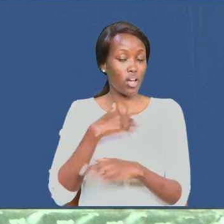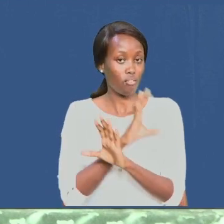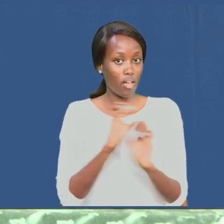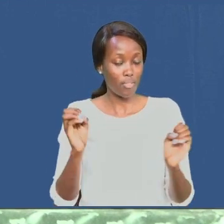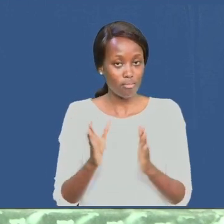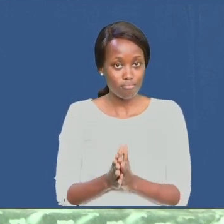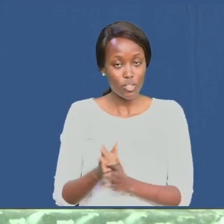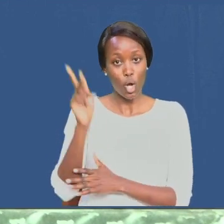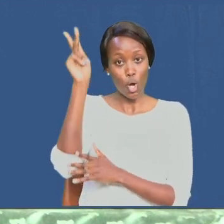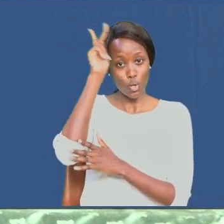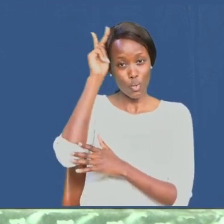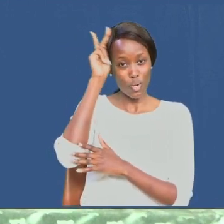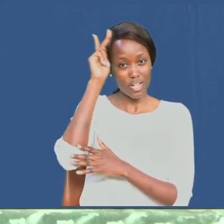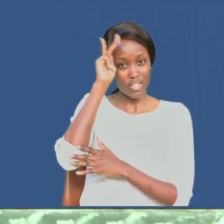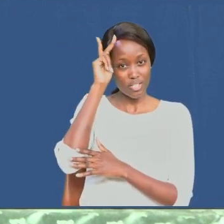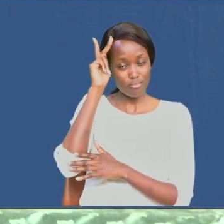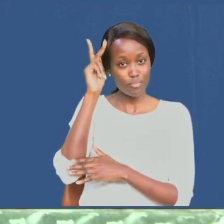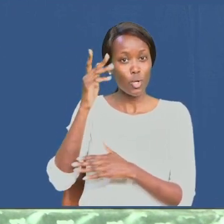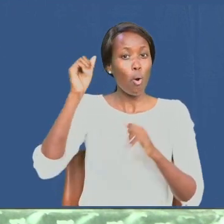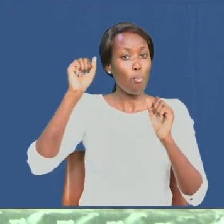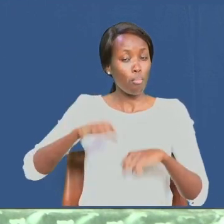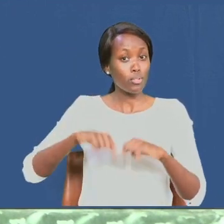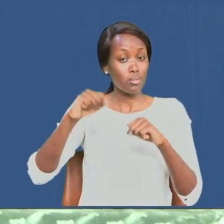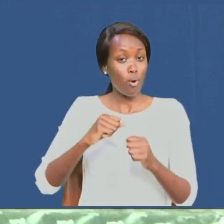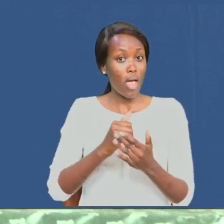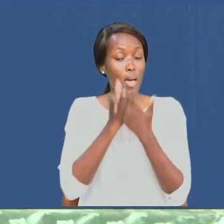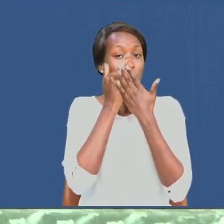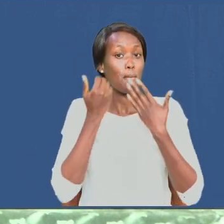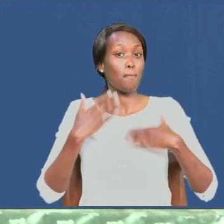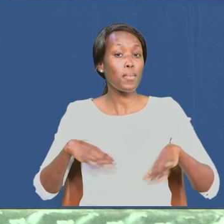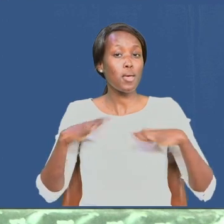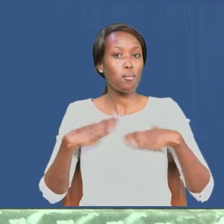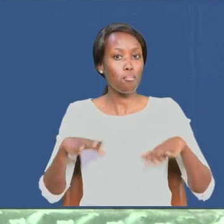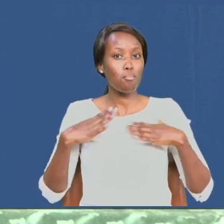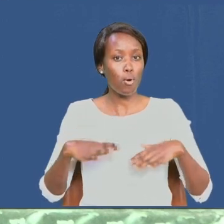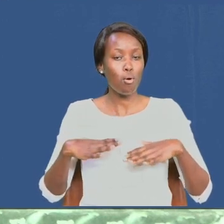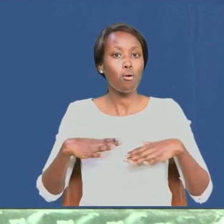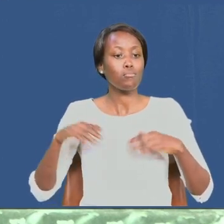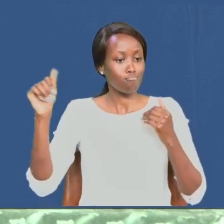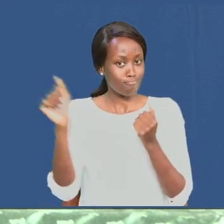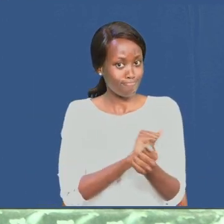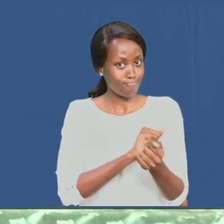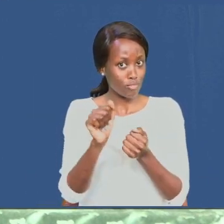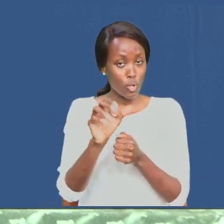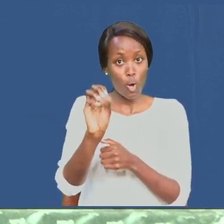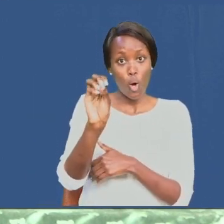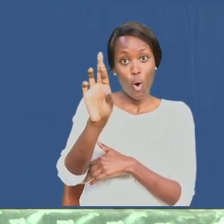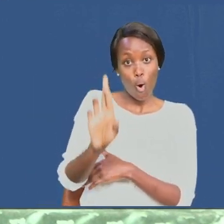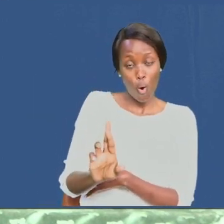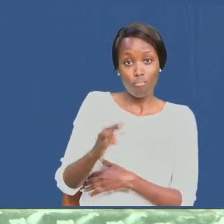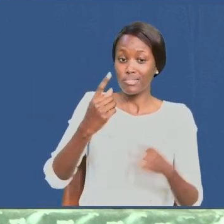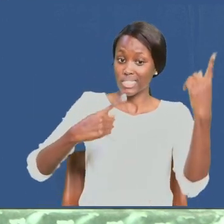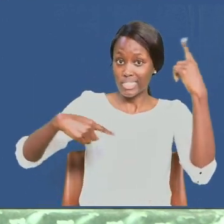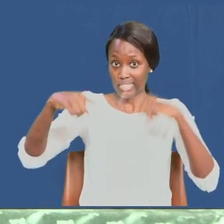Knowledge can therefore indeed enable a people to be destroyed or even to